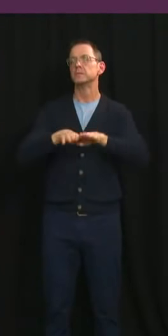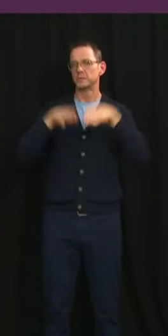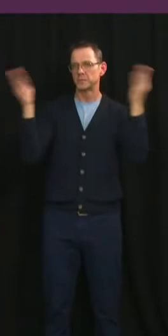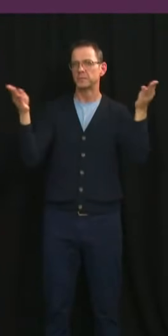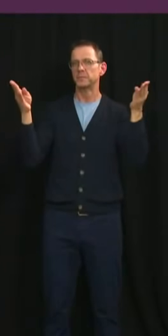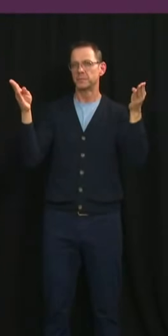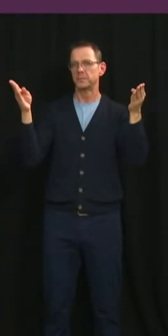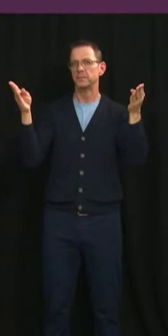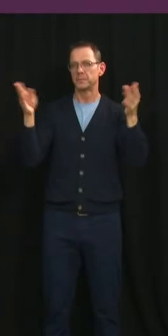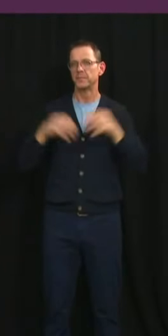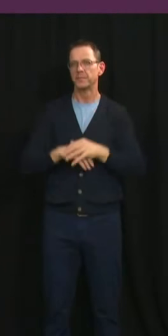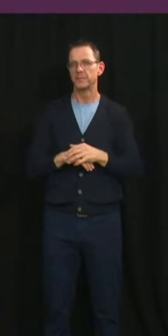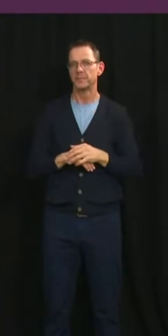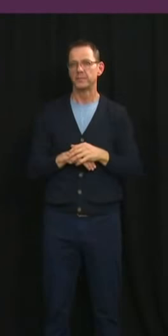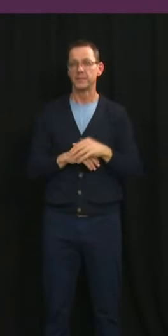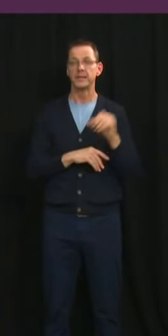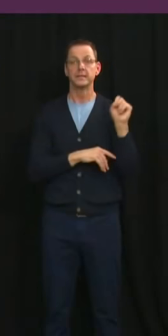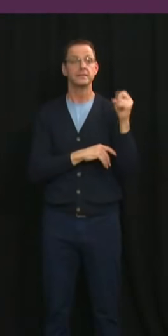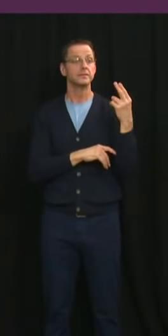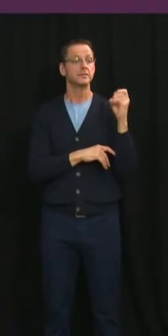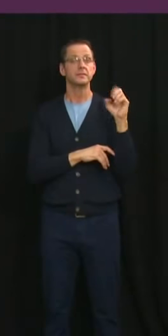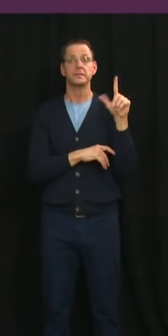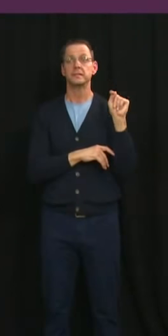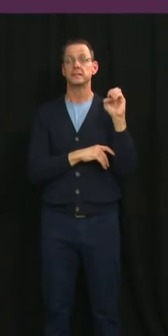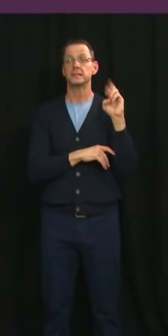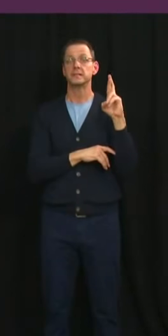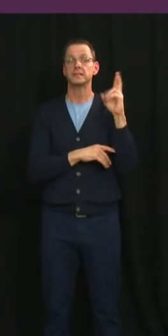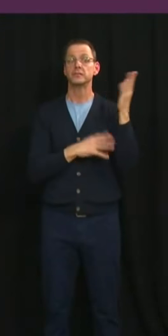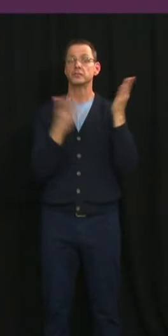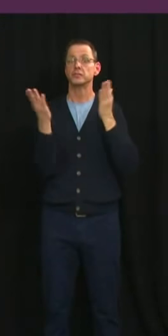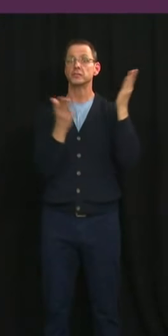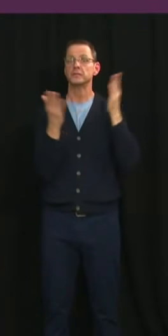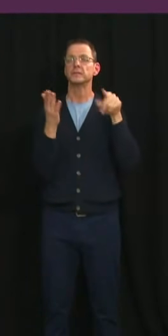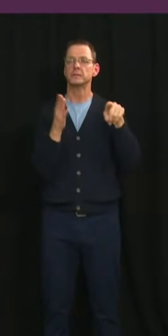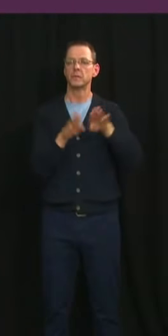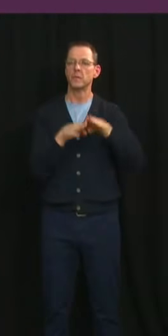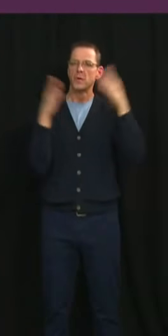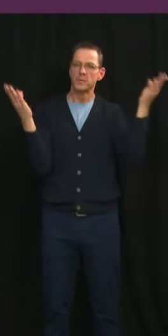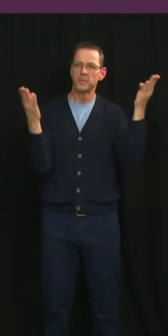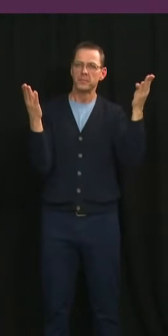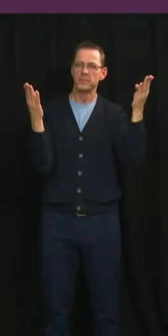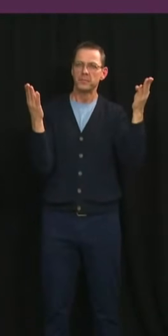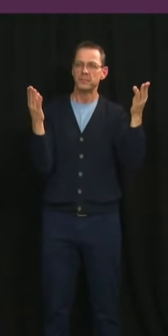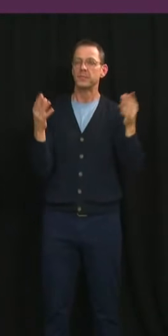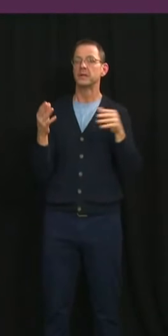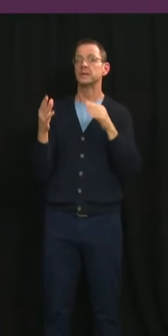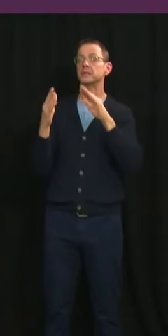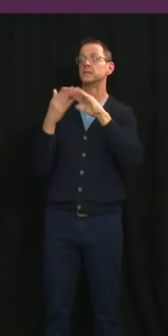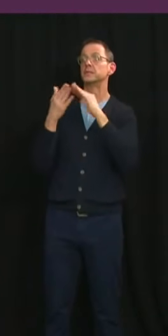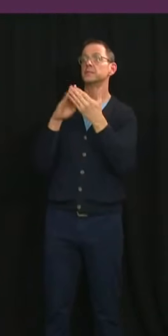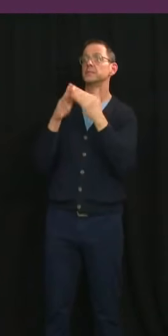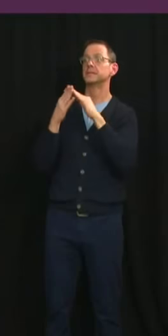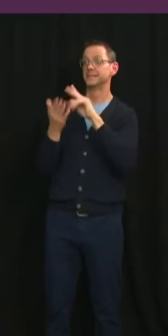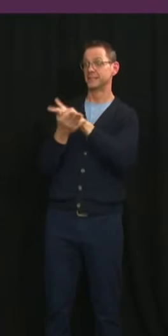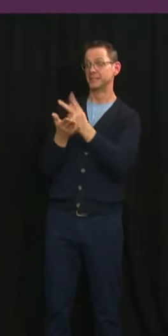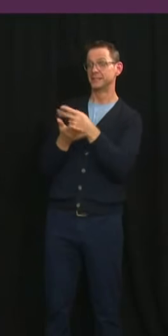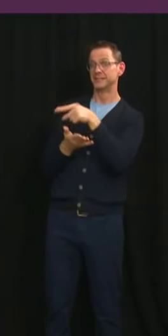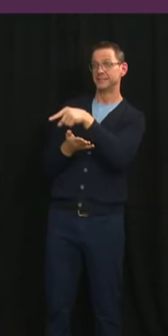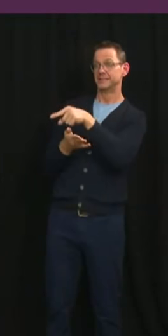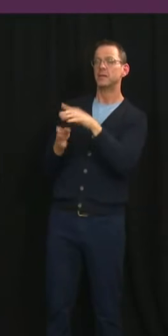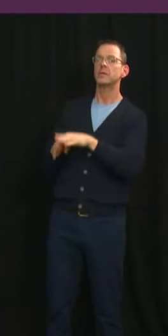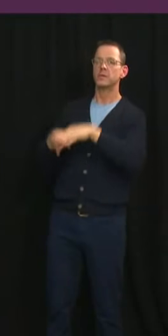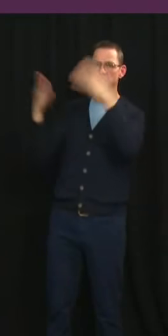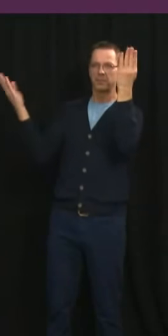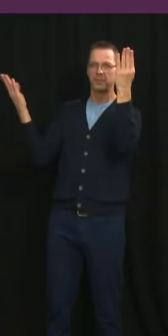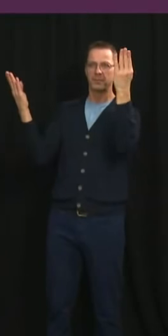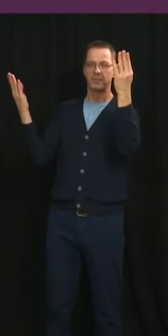community kitchens. There are no changes to the restrictions for places of worship. In-person attendance at these venues remains